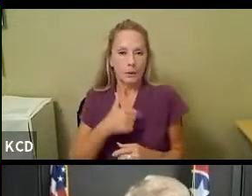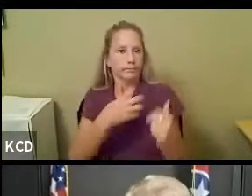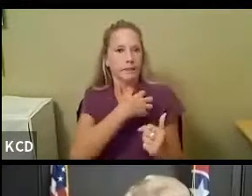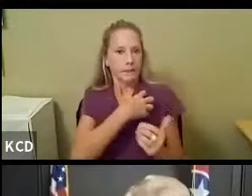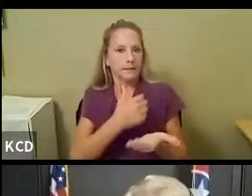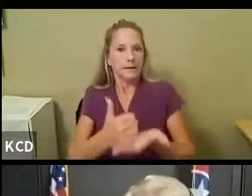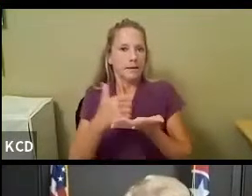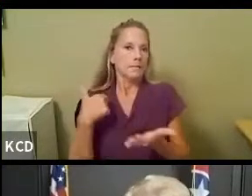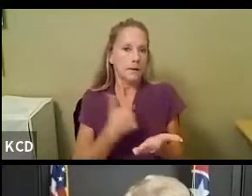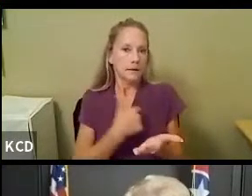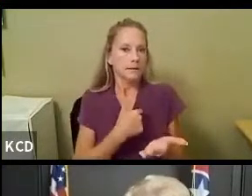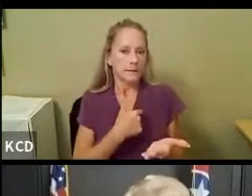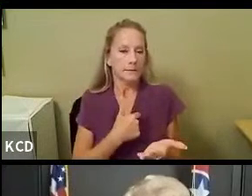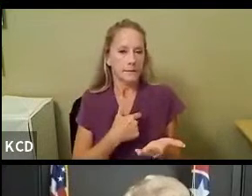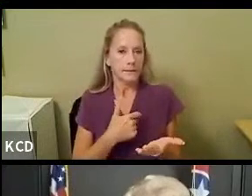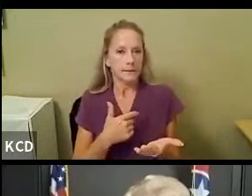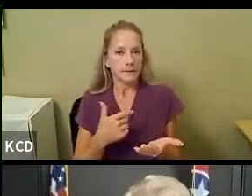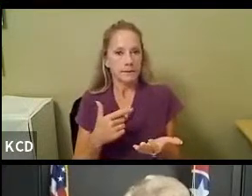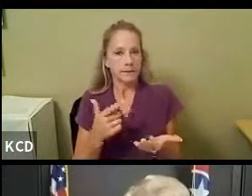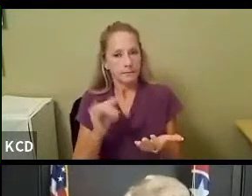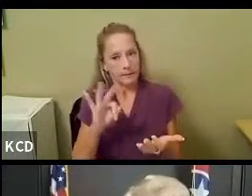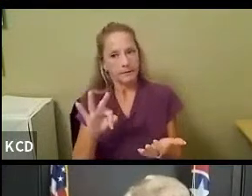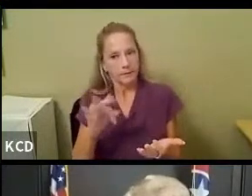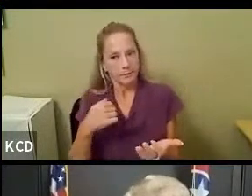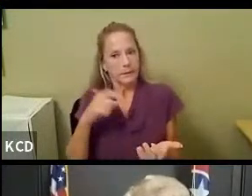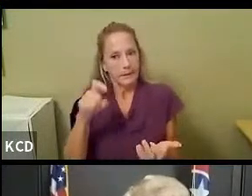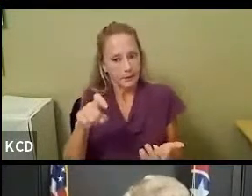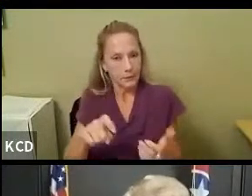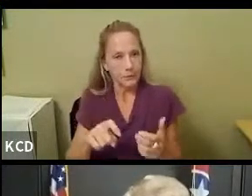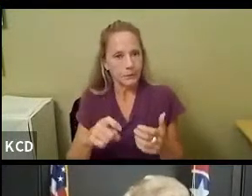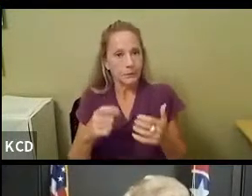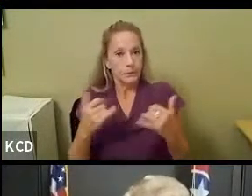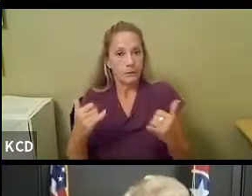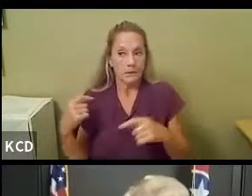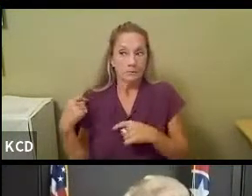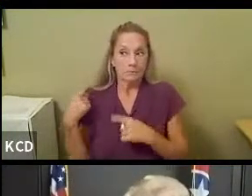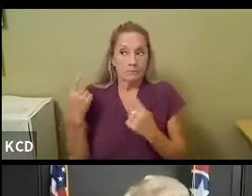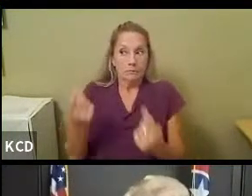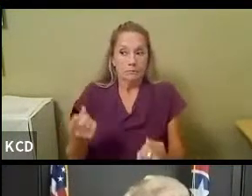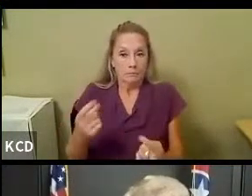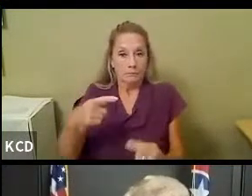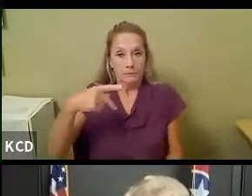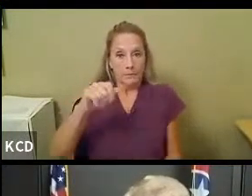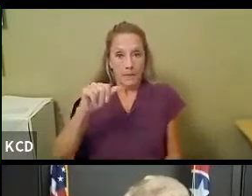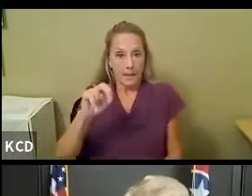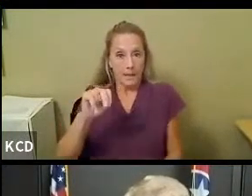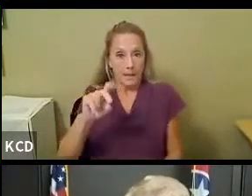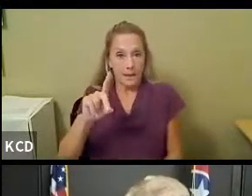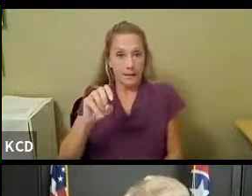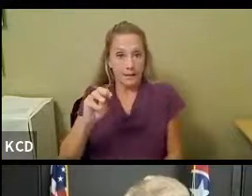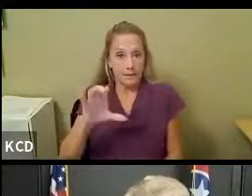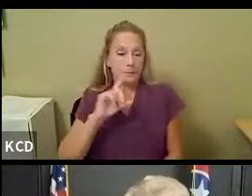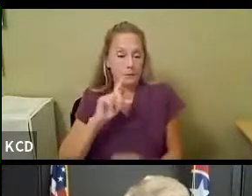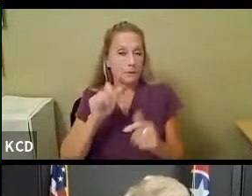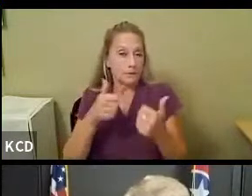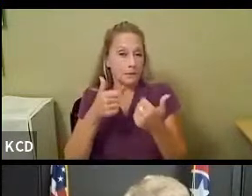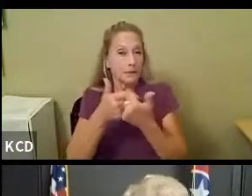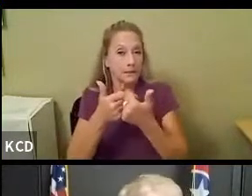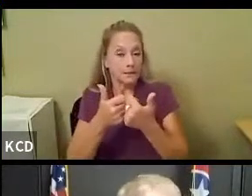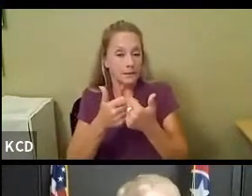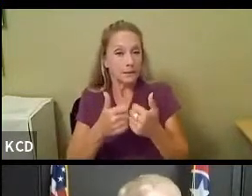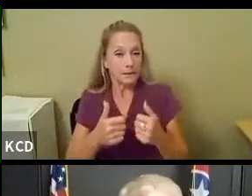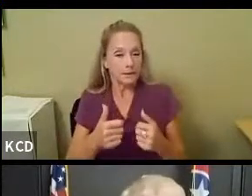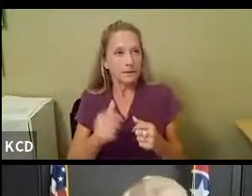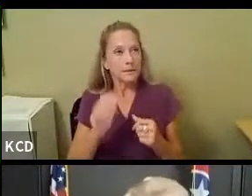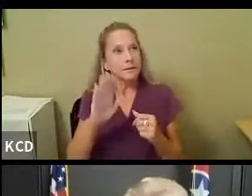it's been one of those challenging things in this pandemic. I will say that if I recall correctly,